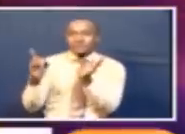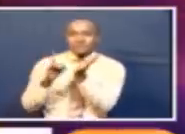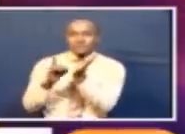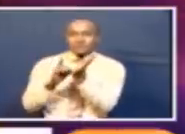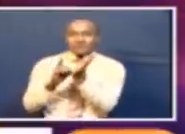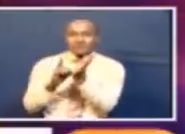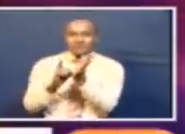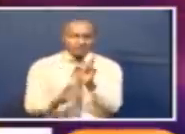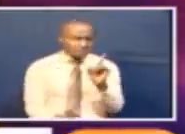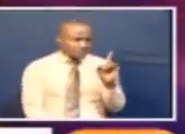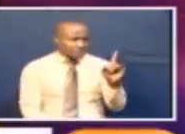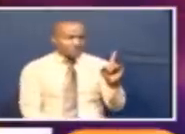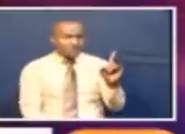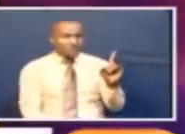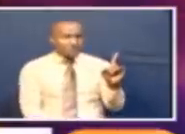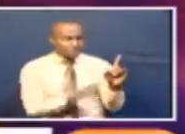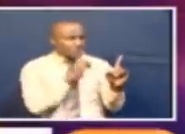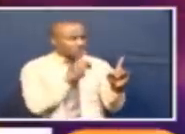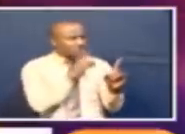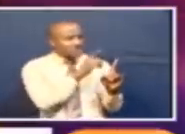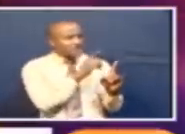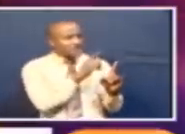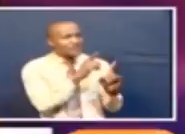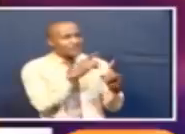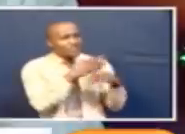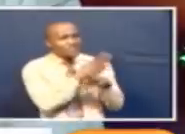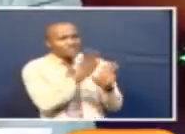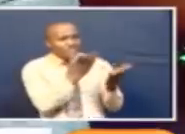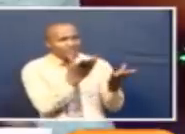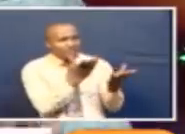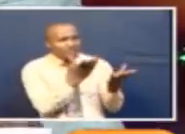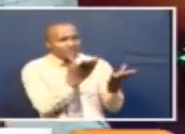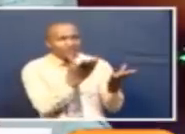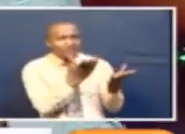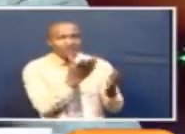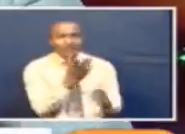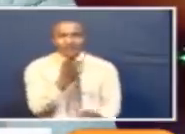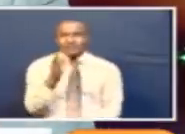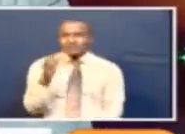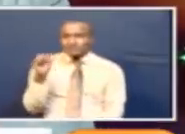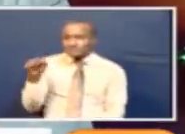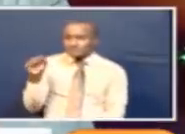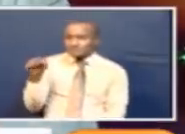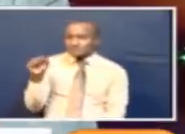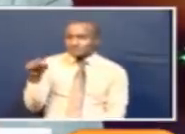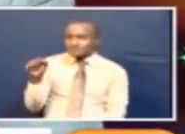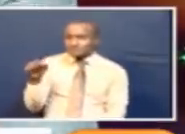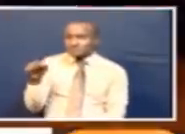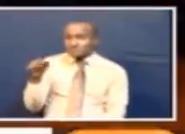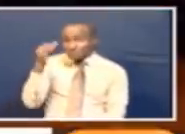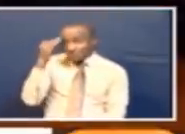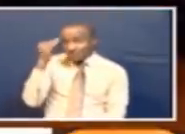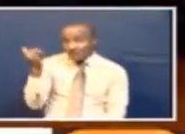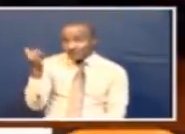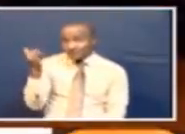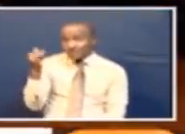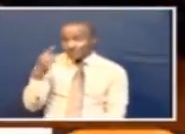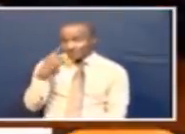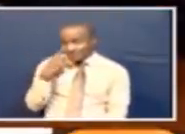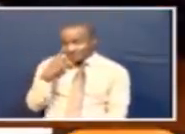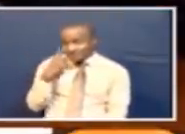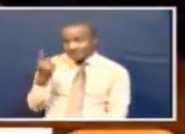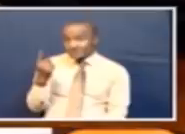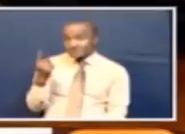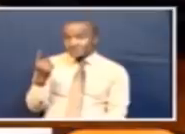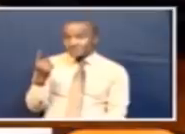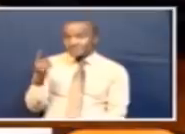that, I mean, you're saying it's a scam. I don't know why you're saying. No, I'm there saying could be that a scam in this. Of course. Why? Because, what do you mean by that? And you're looking at